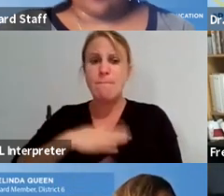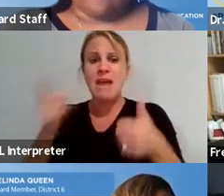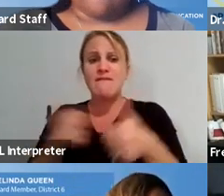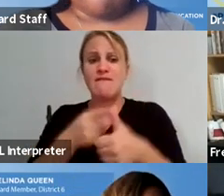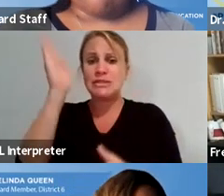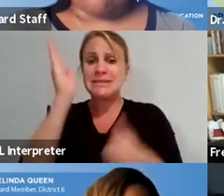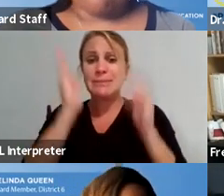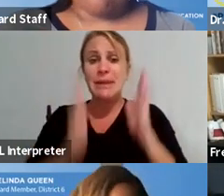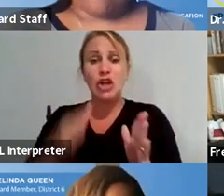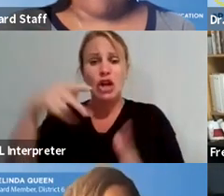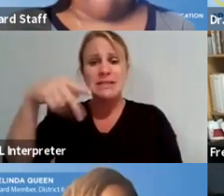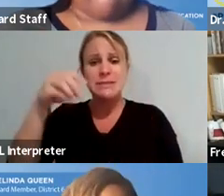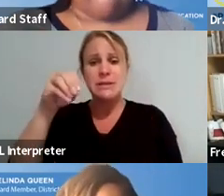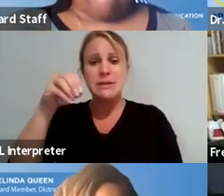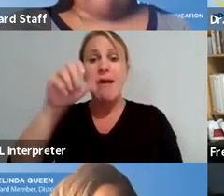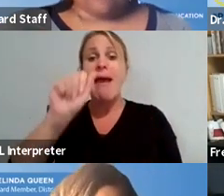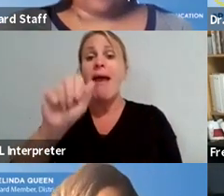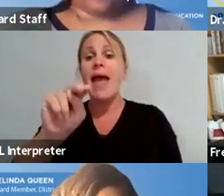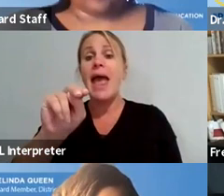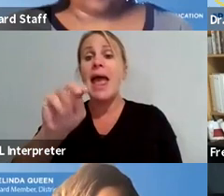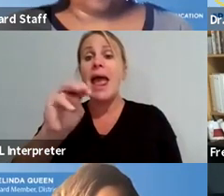Pope. Ms. Amity Pope.